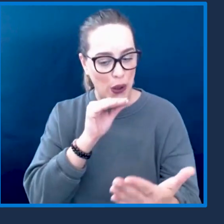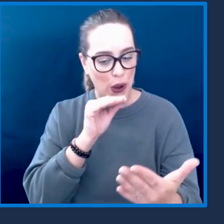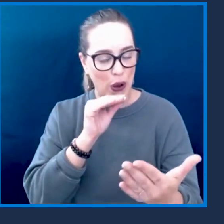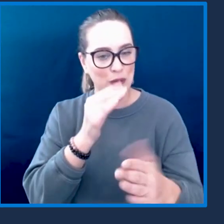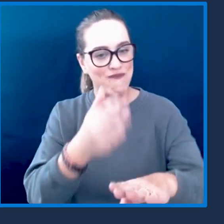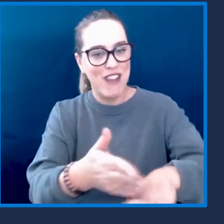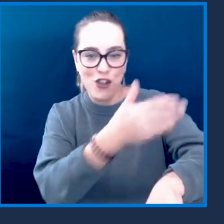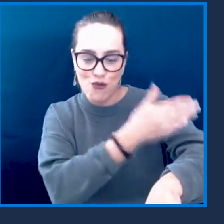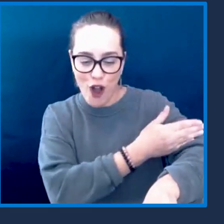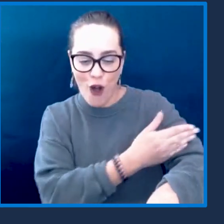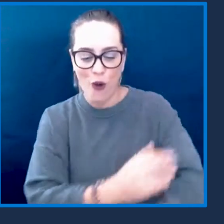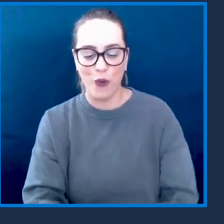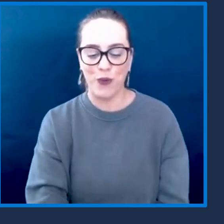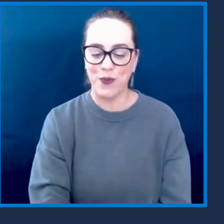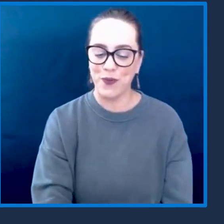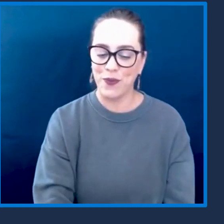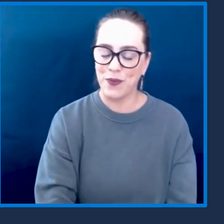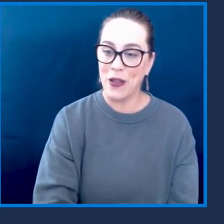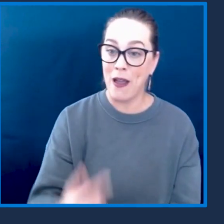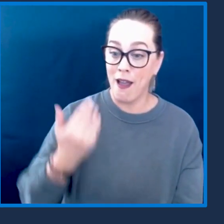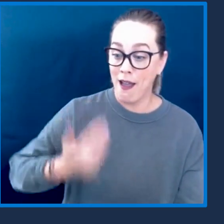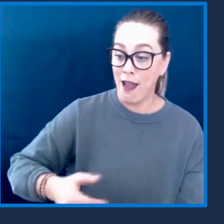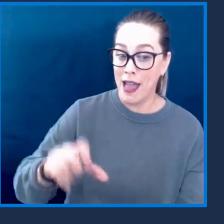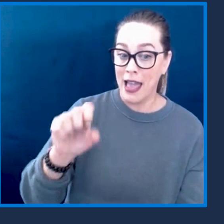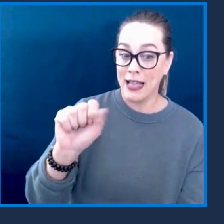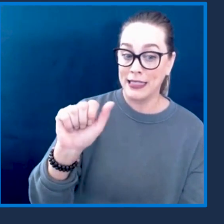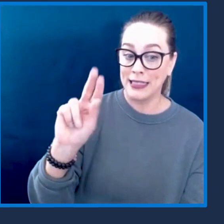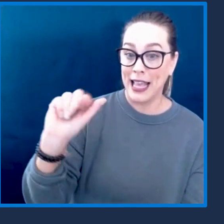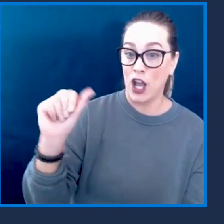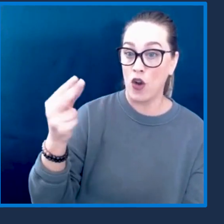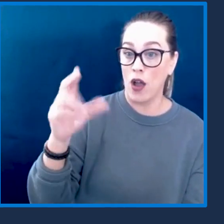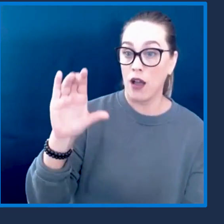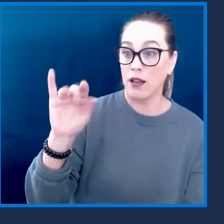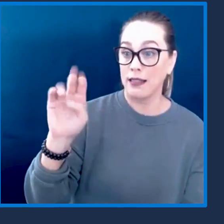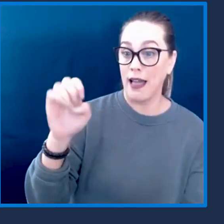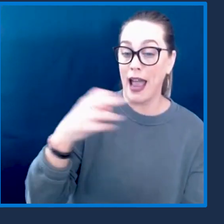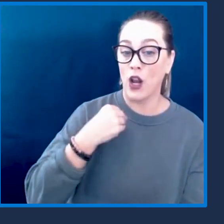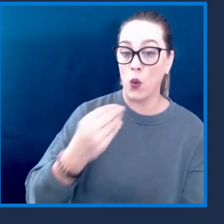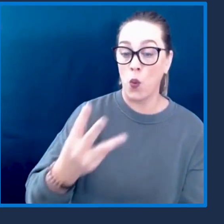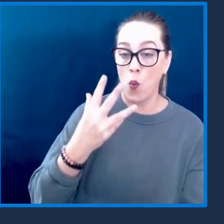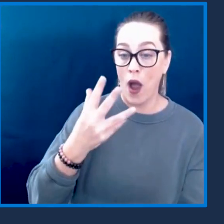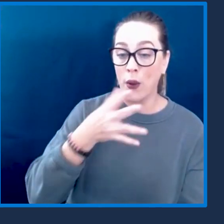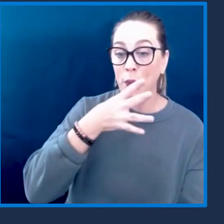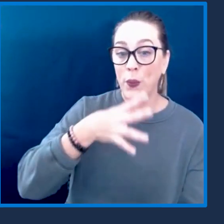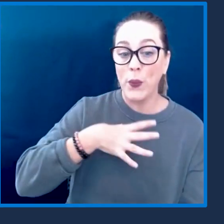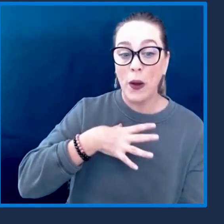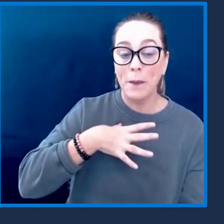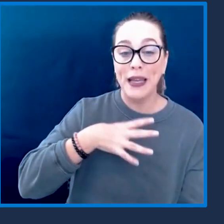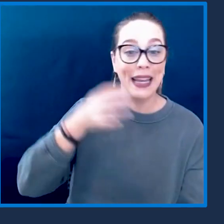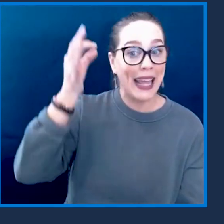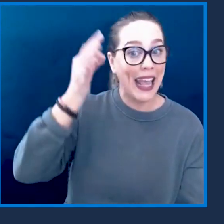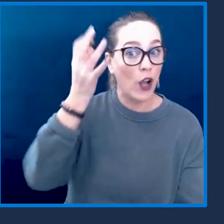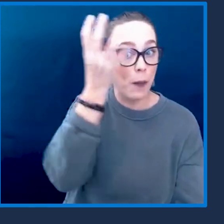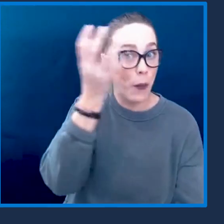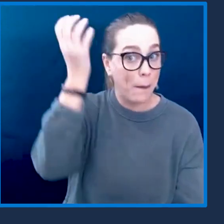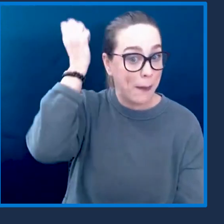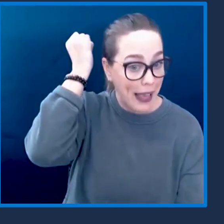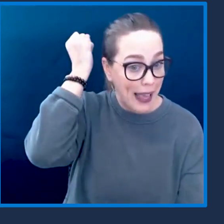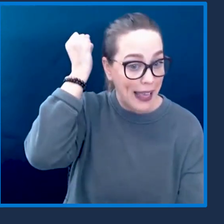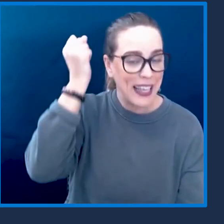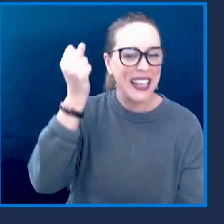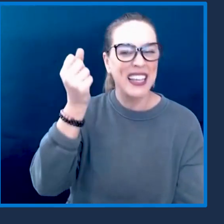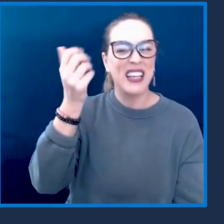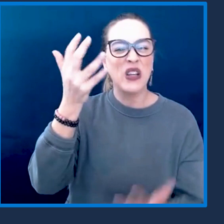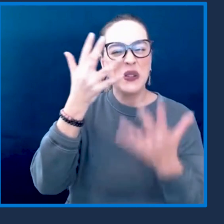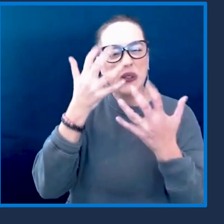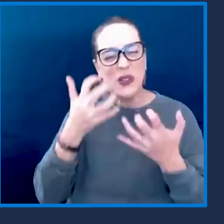Klein. I'm a white woman. I have curly blonde hair that's pulled back in a ponytail right now, and I'm wearing a dark gray shirt. I'm in my